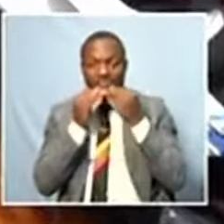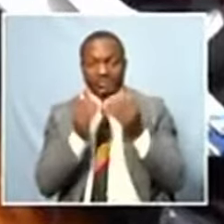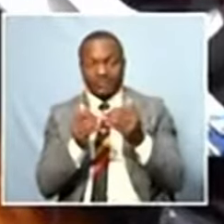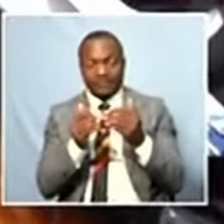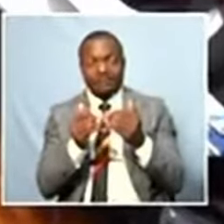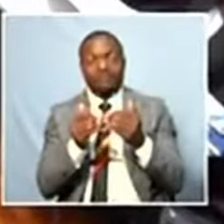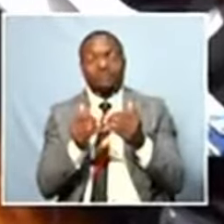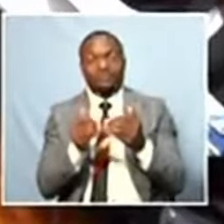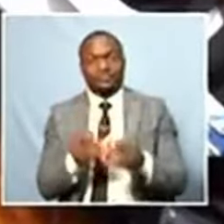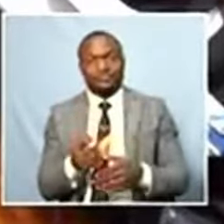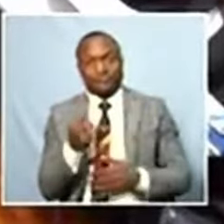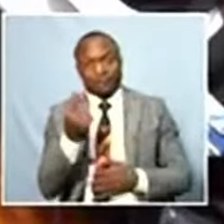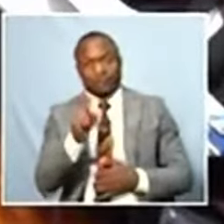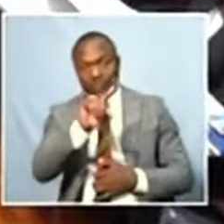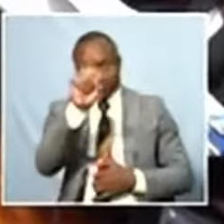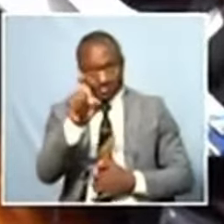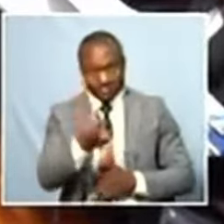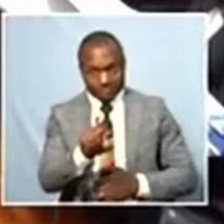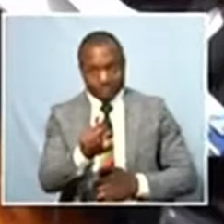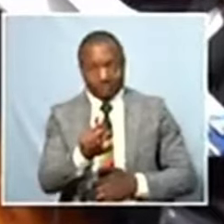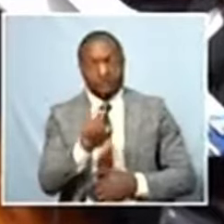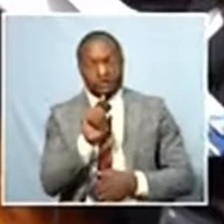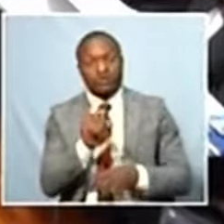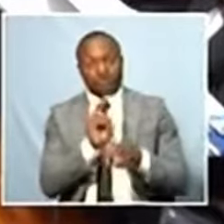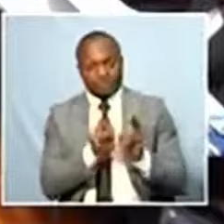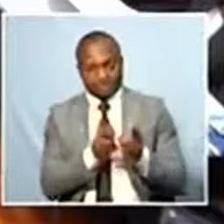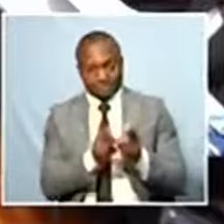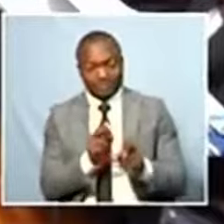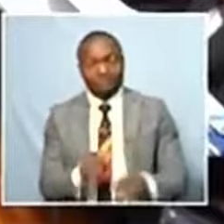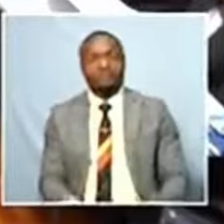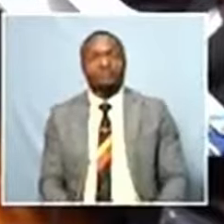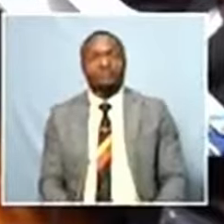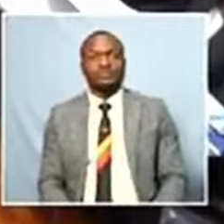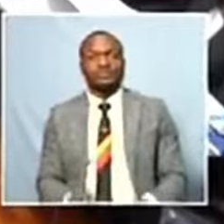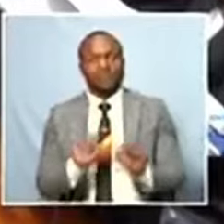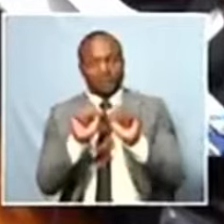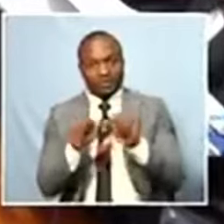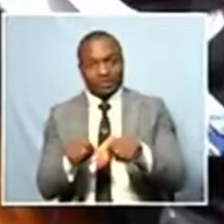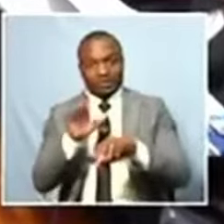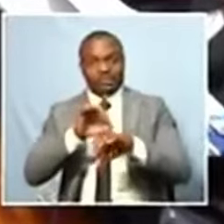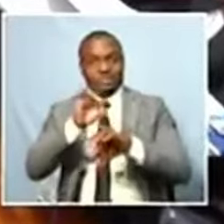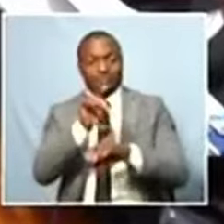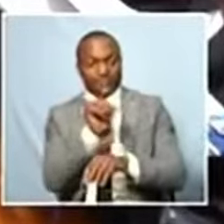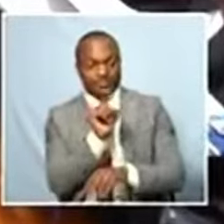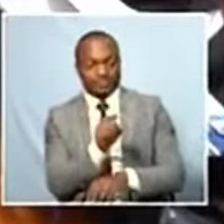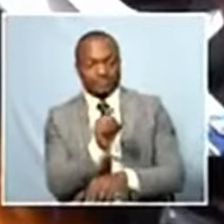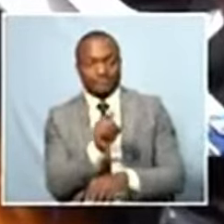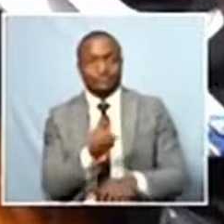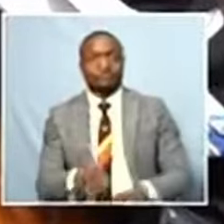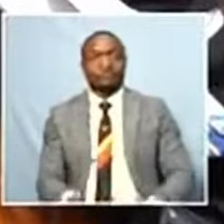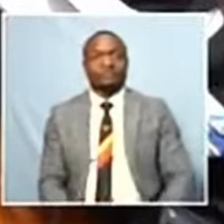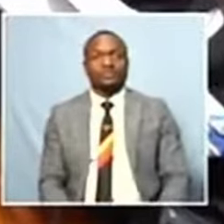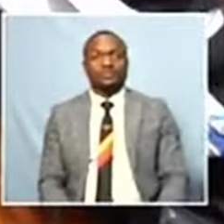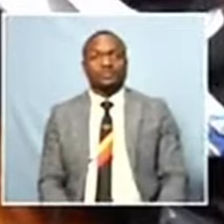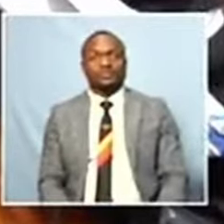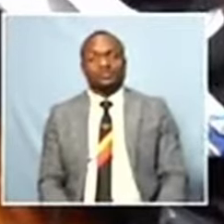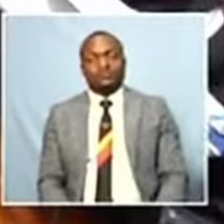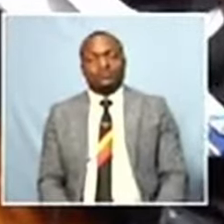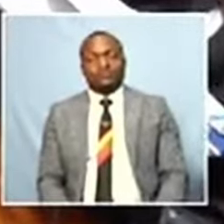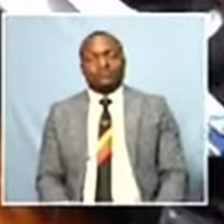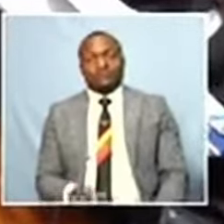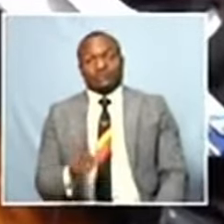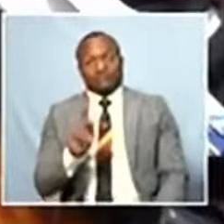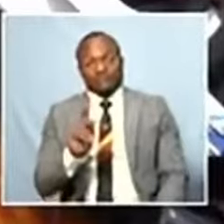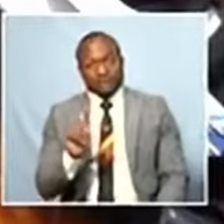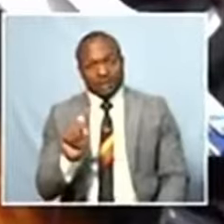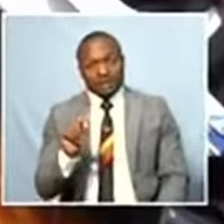tags along with one of the questions. So as you respond, you can touch on that one. Mr. Kapasa,